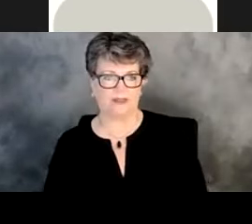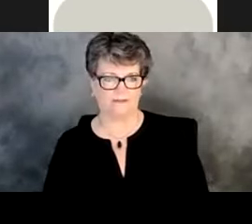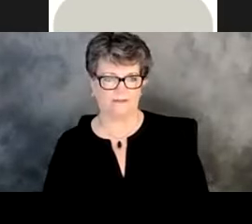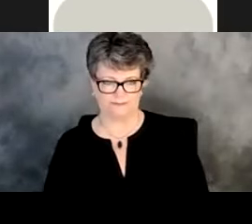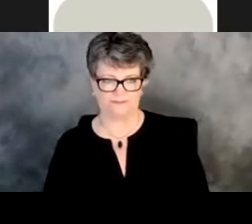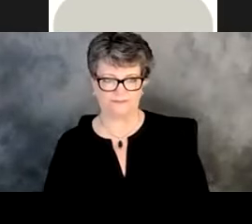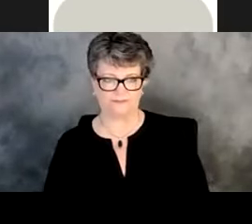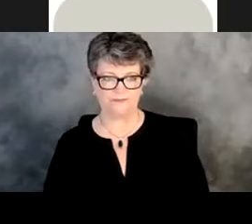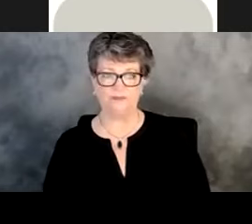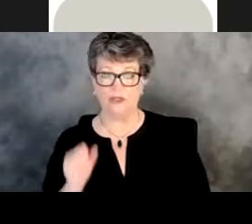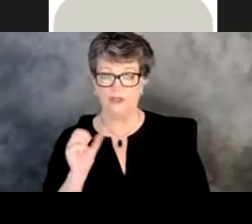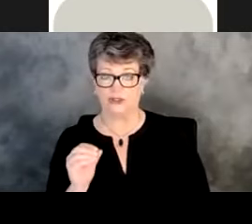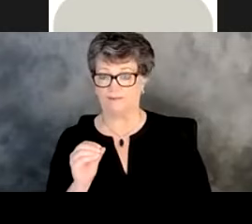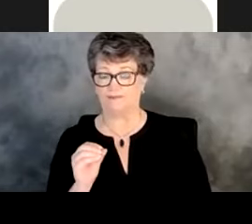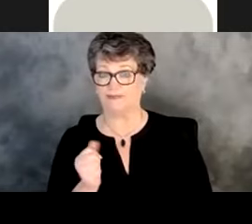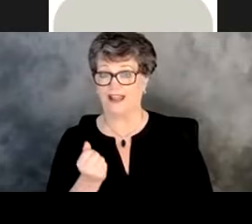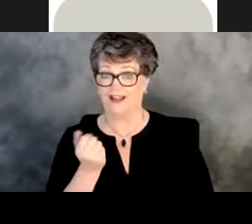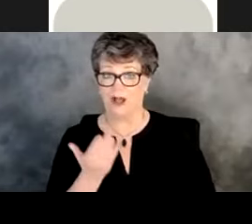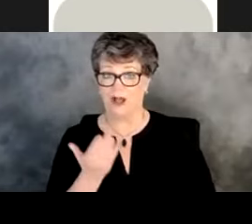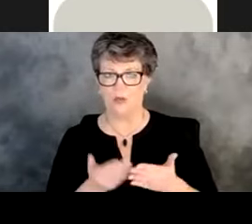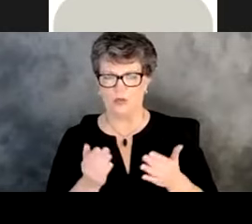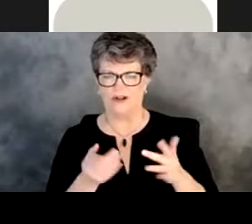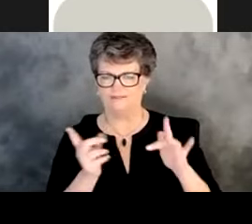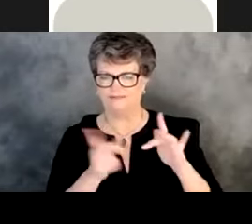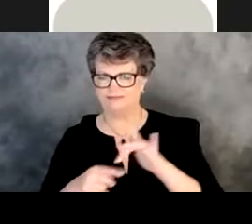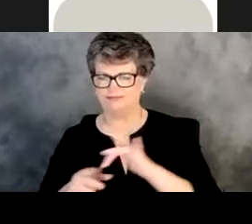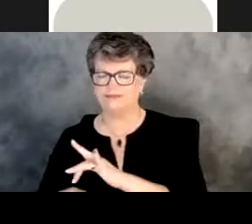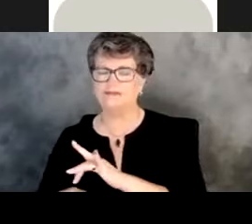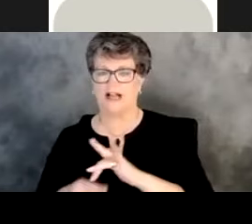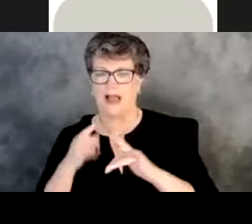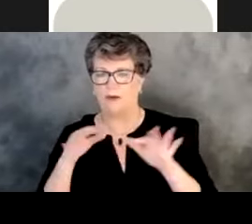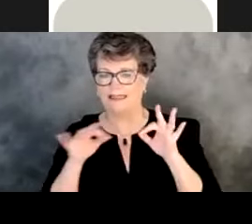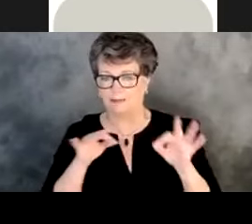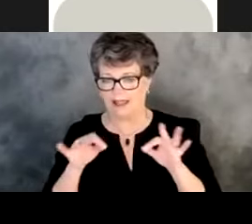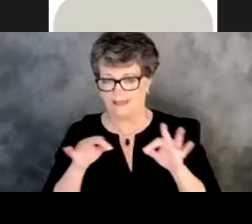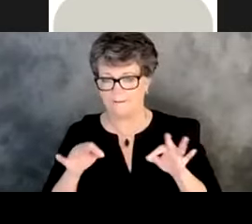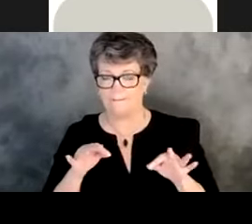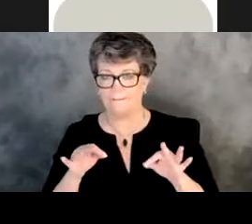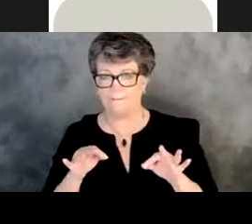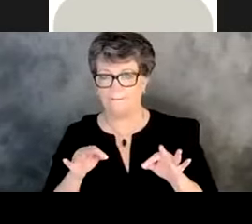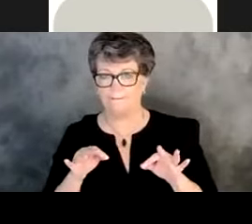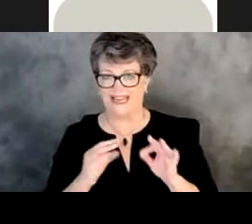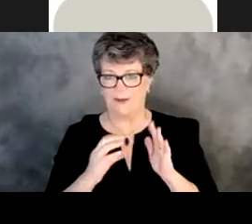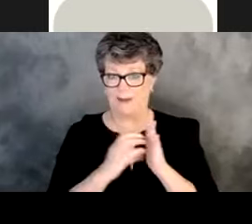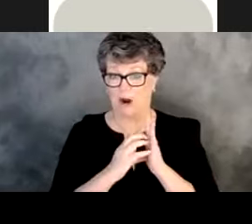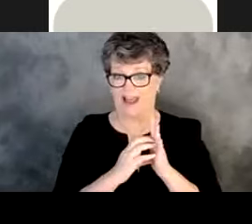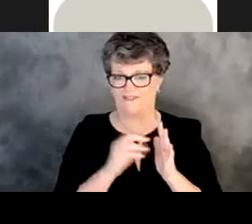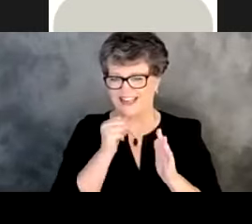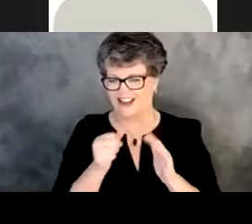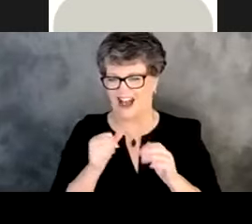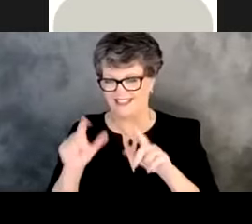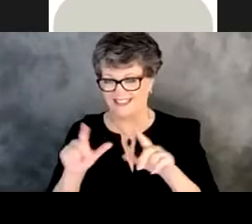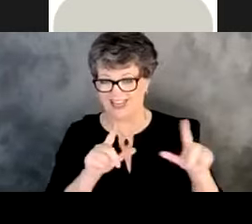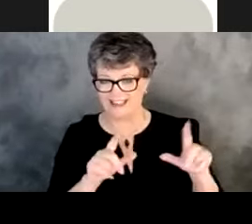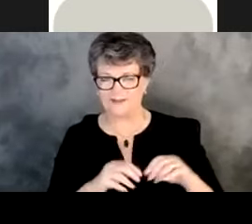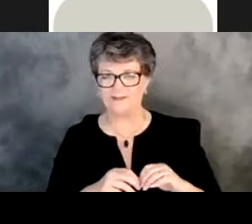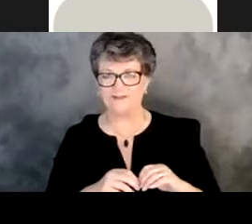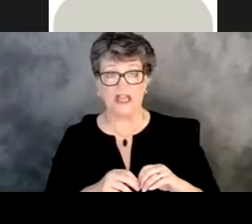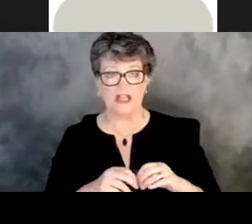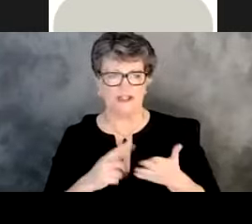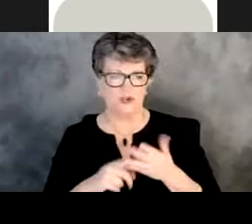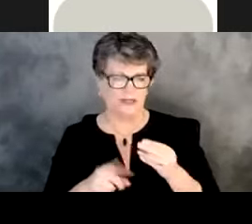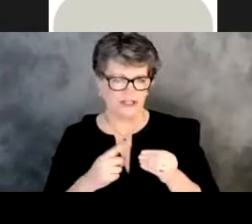So we'll skip through these because I'll explain them in a paragraph rather than in slides. So we talked